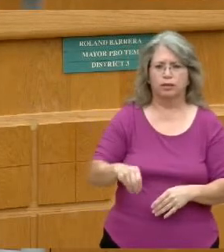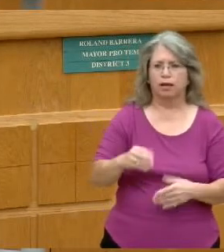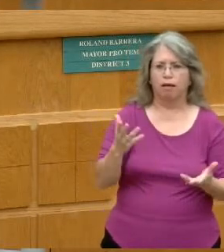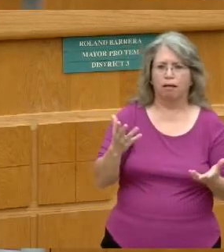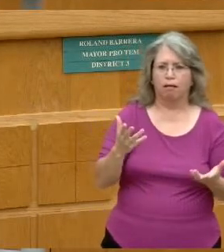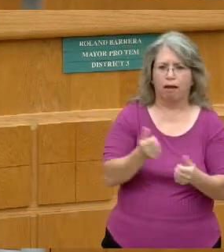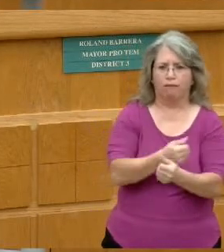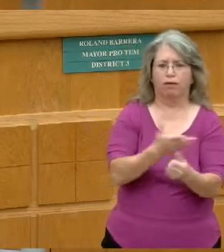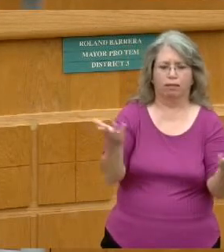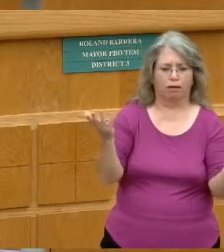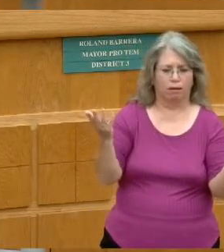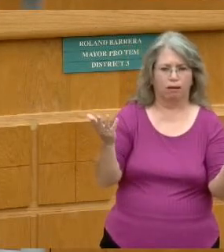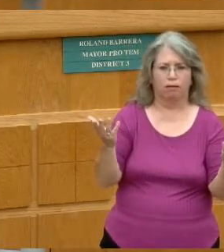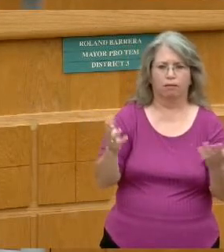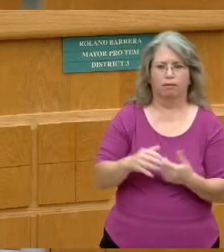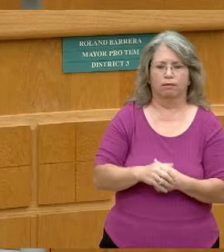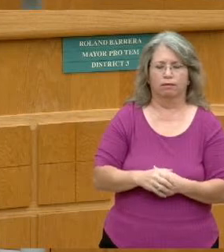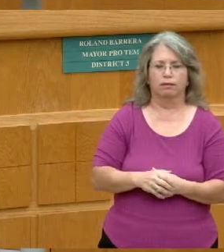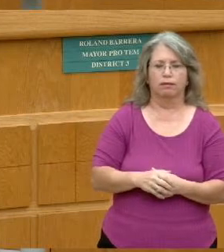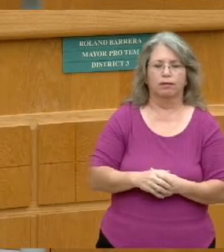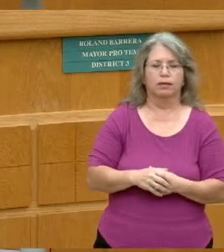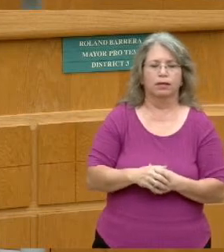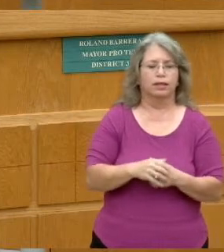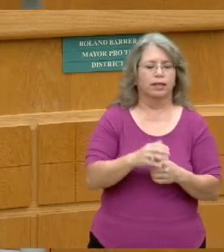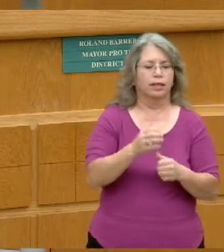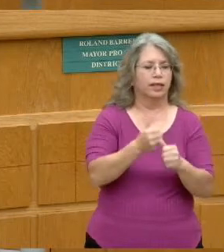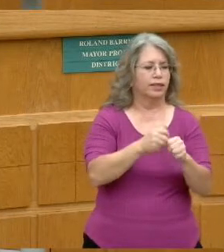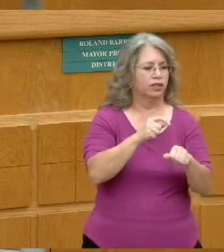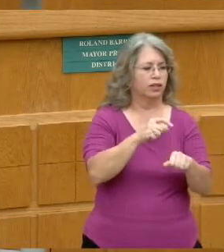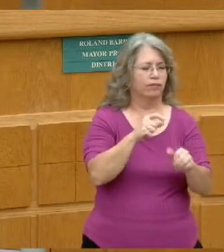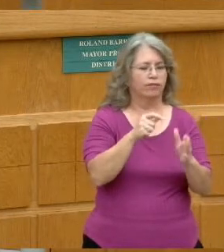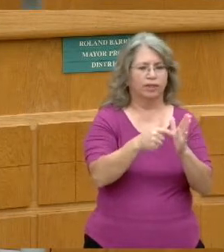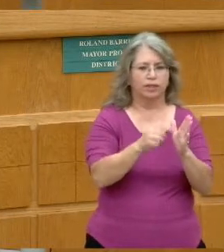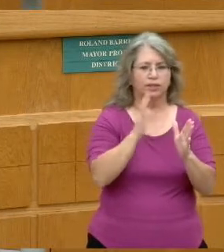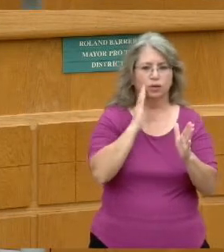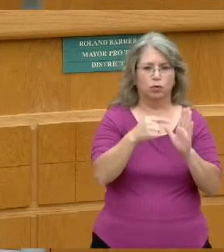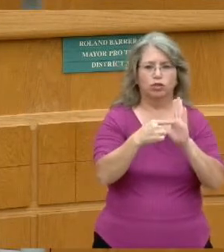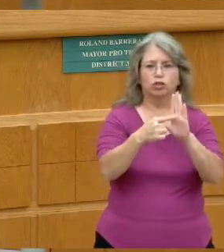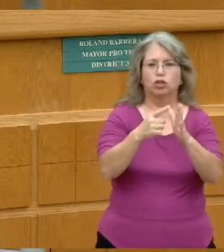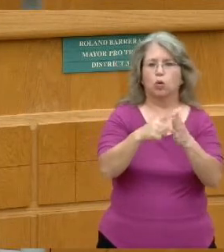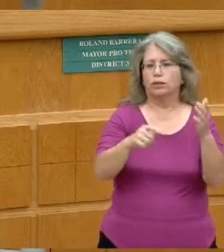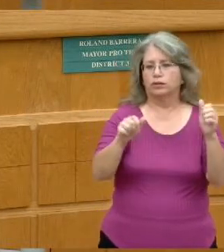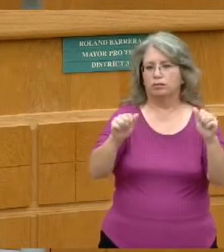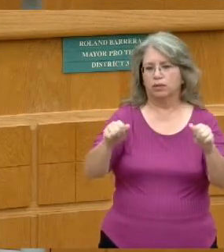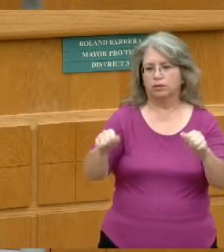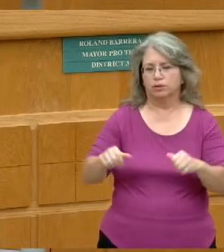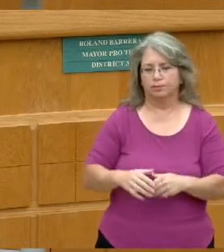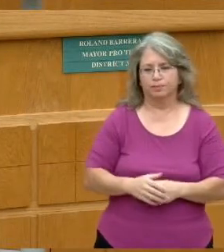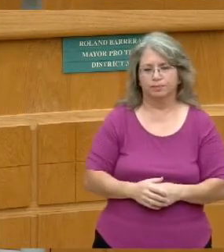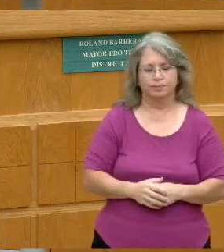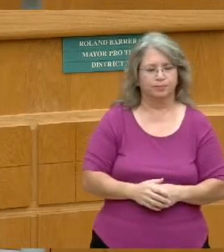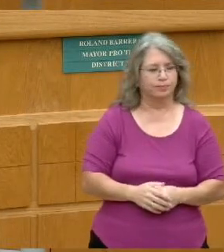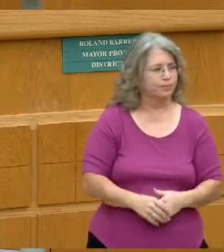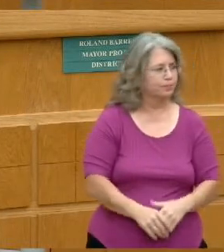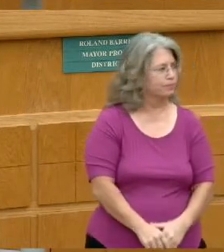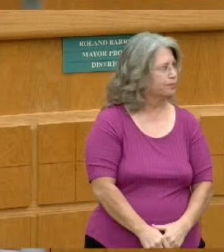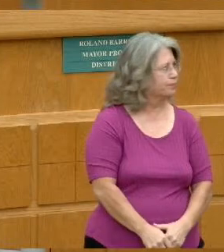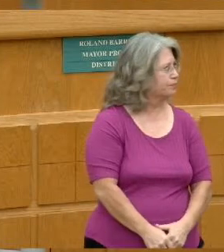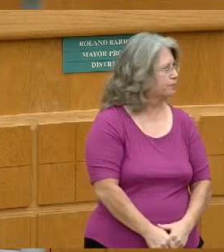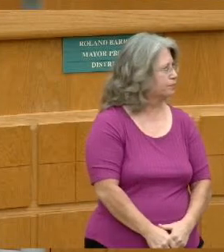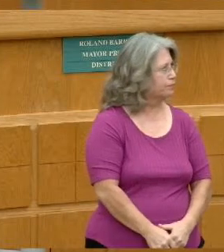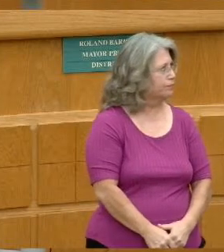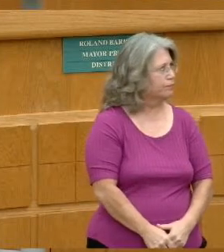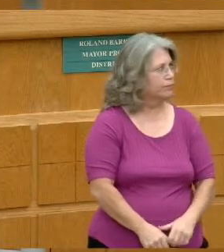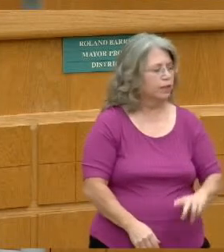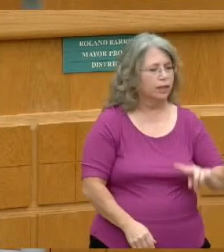Each of these scenarios projecting into the future are, you know, showing us the range of what's possible. moving forward. The second scenario is